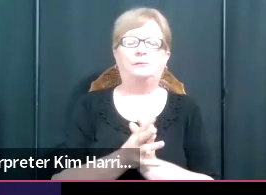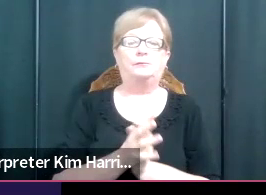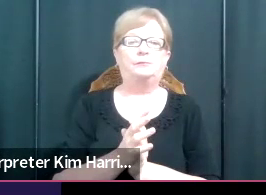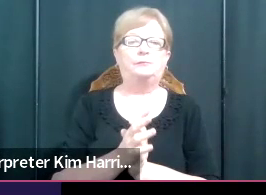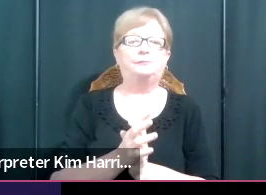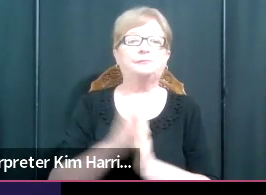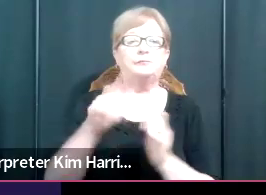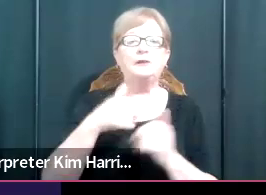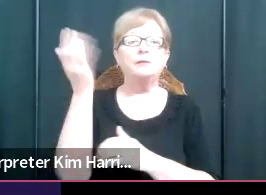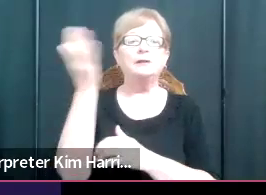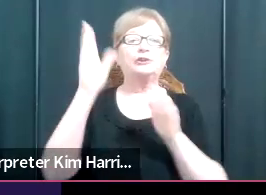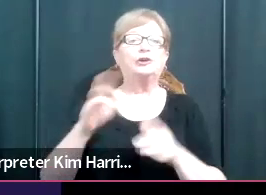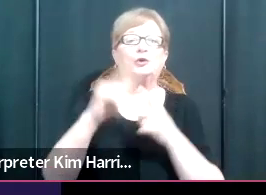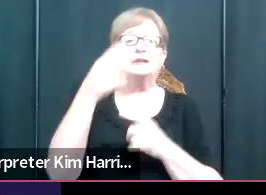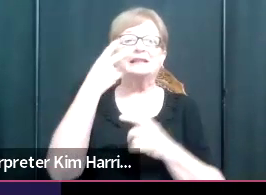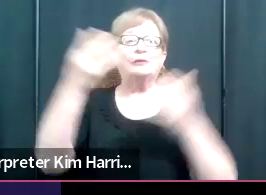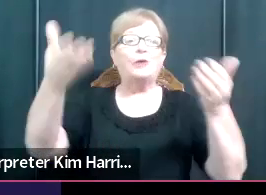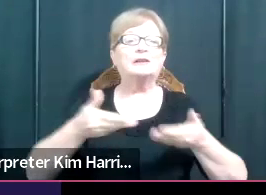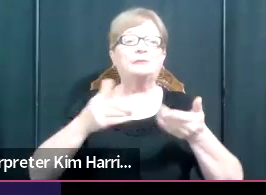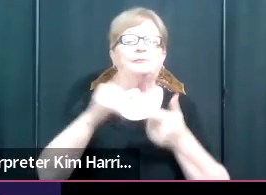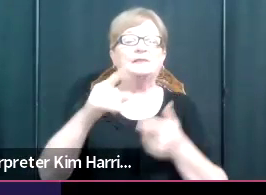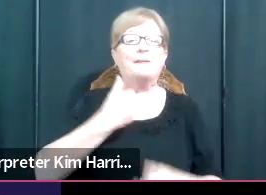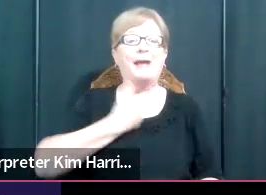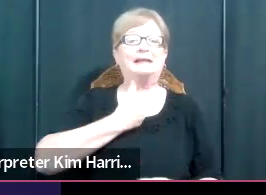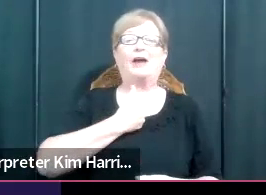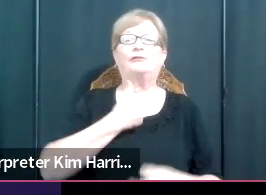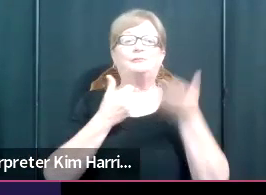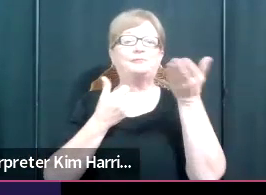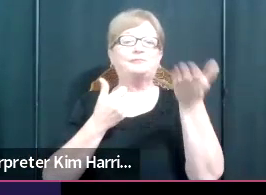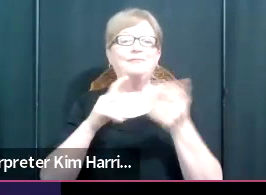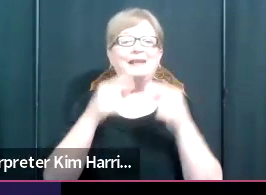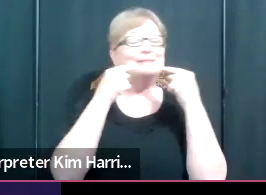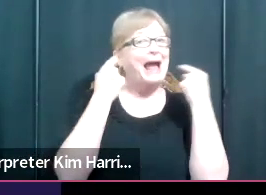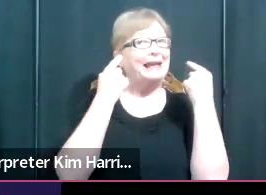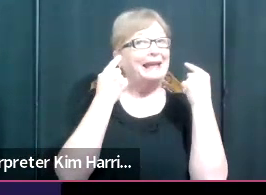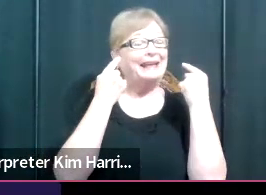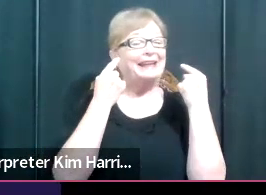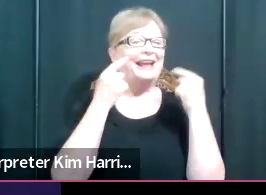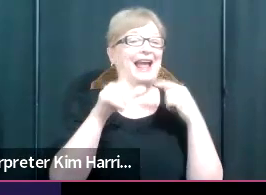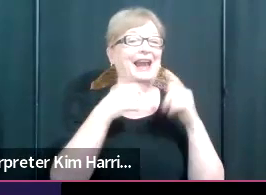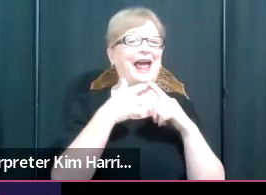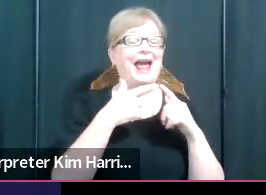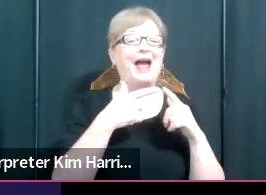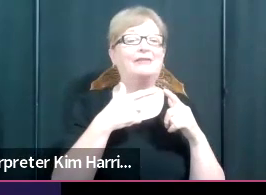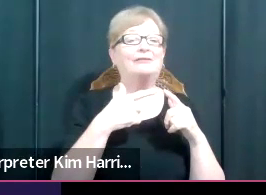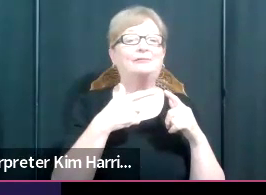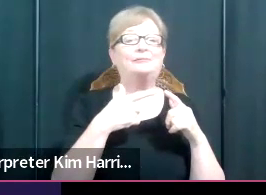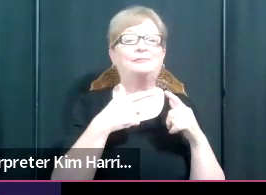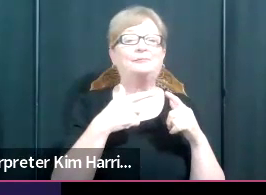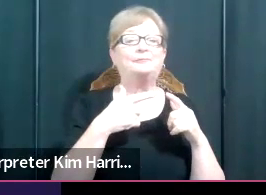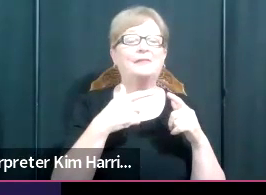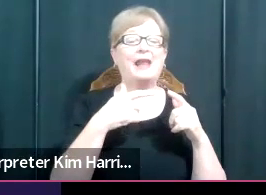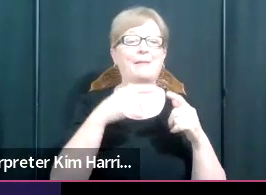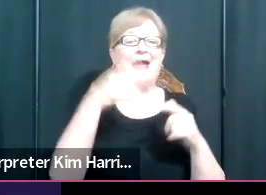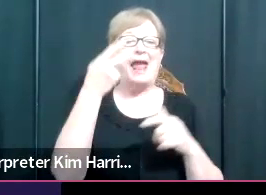presenter and welcome slides. You can see a picture of myself. I'm smiling at the camera. I have chin length hair that's kind